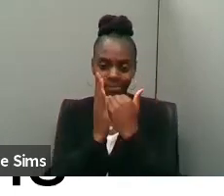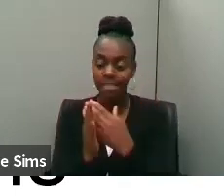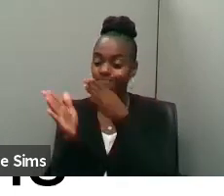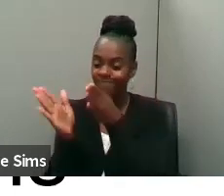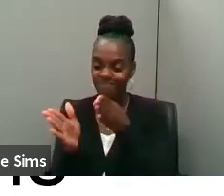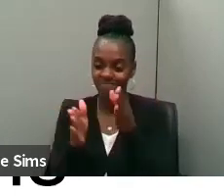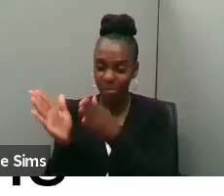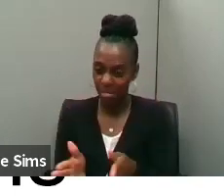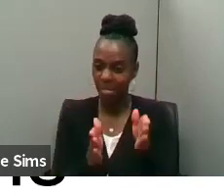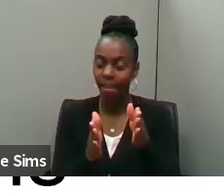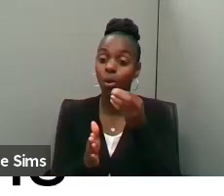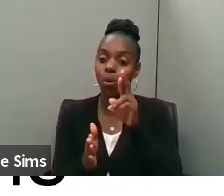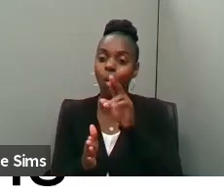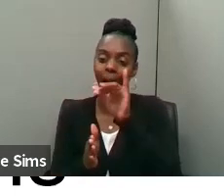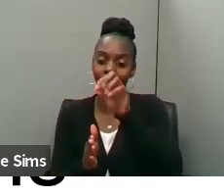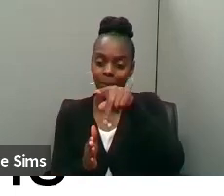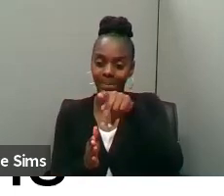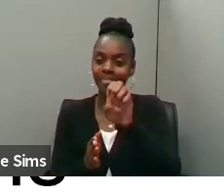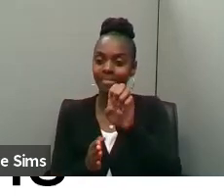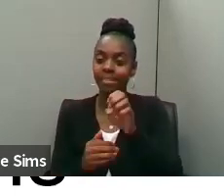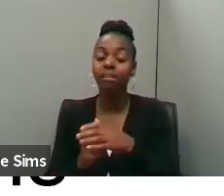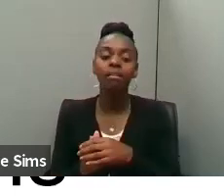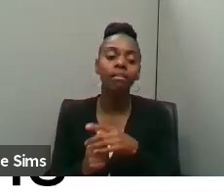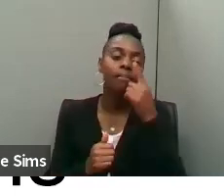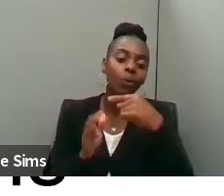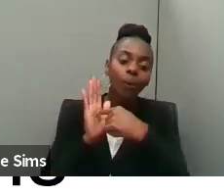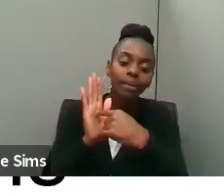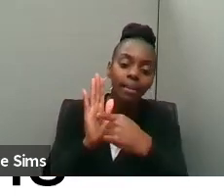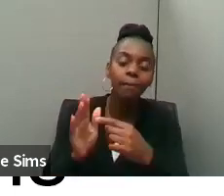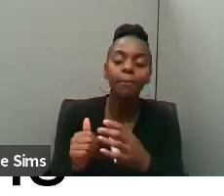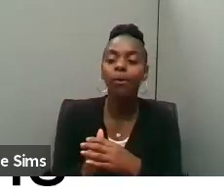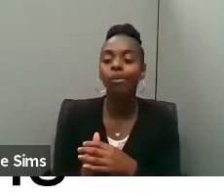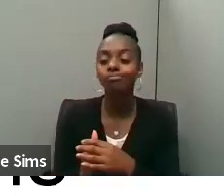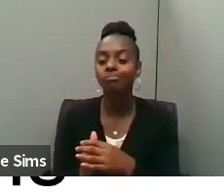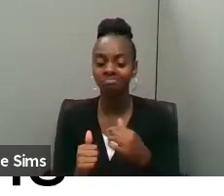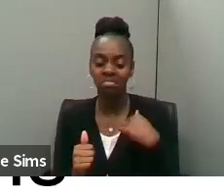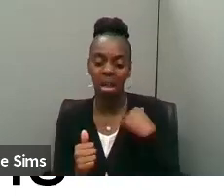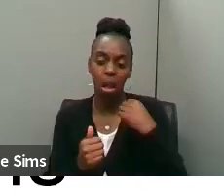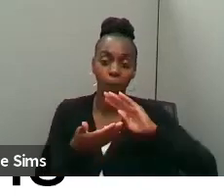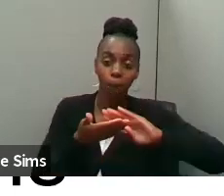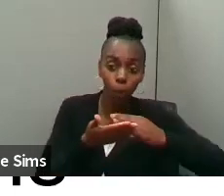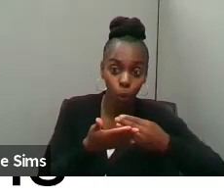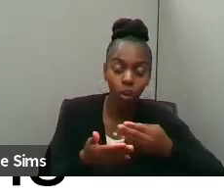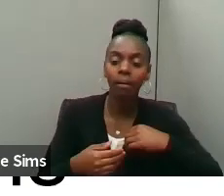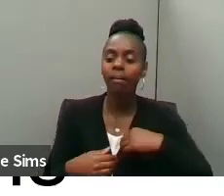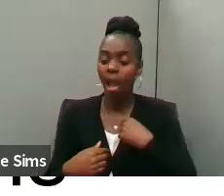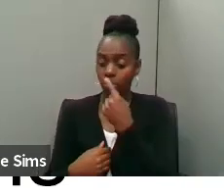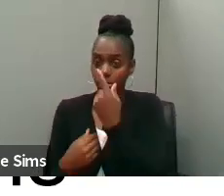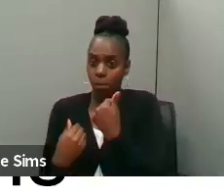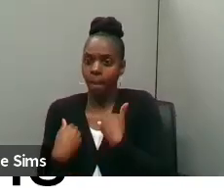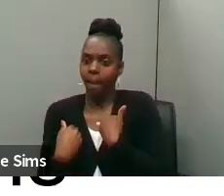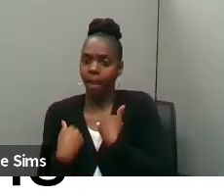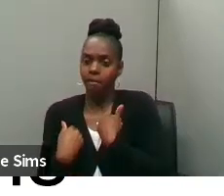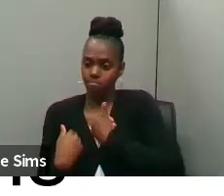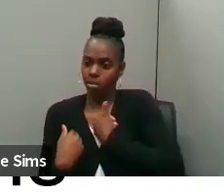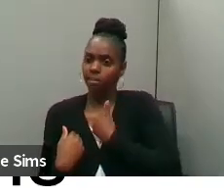for employment, or IPE. So for example, let's say that I'm a chef and I'm a person with a disability, and I've been